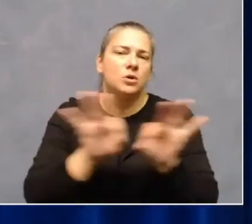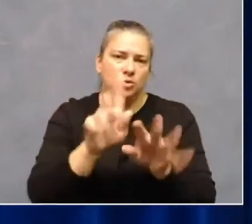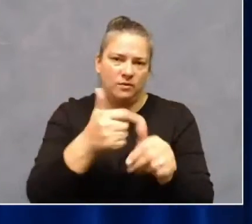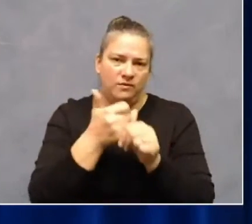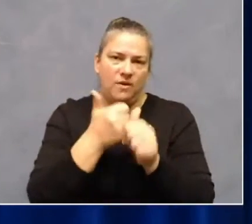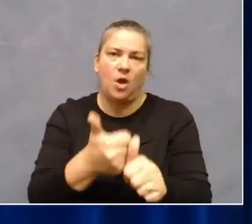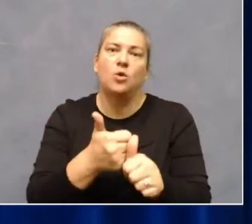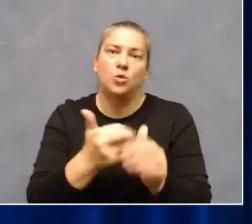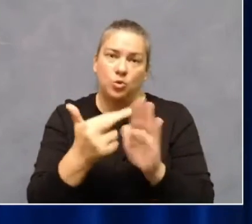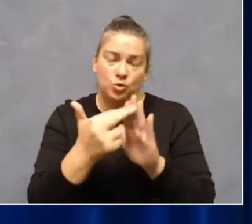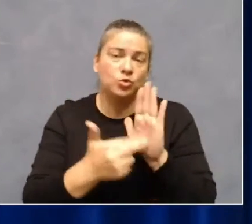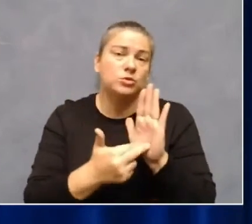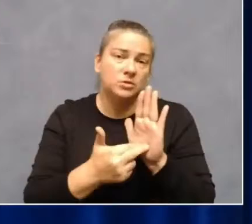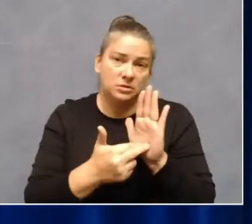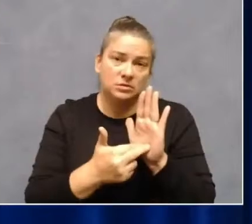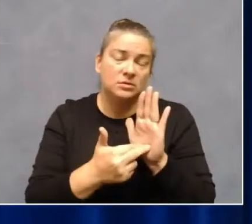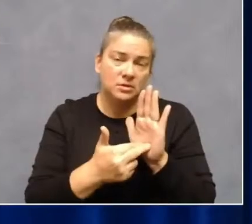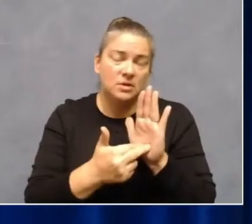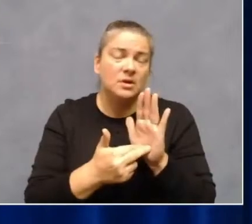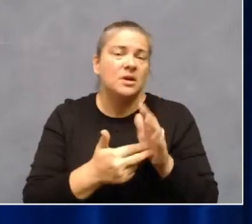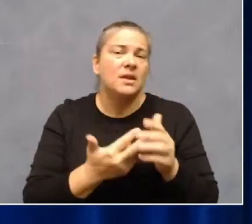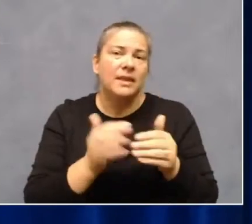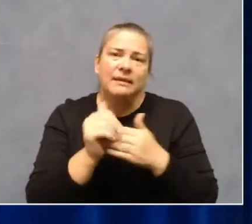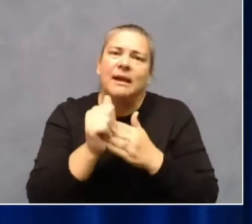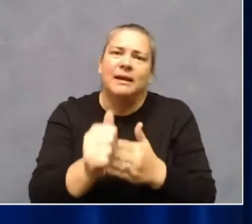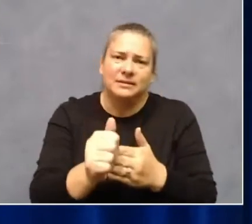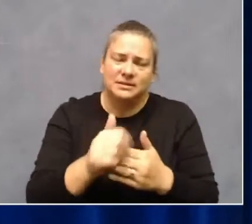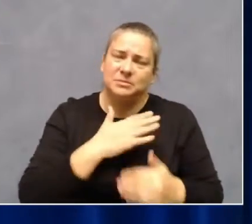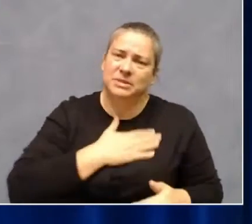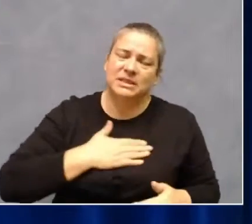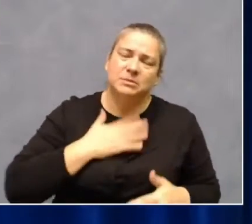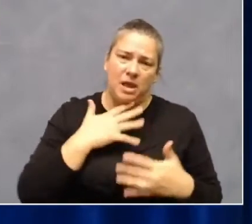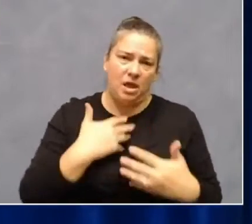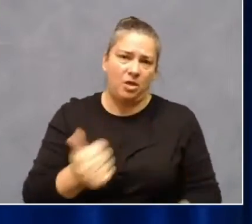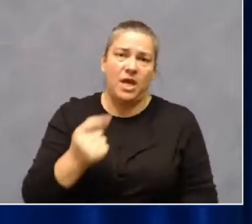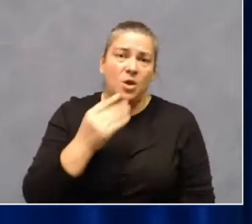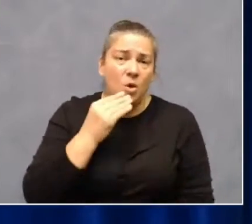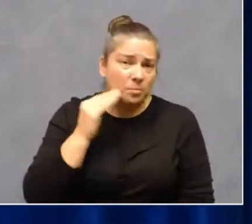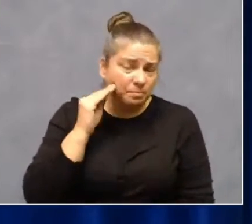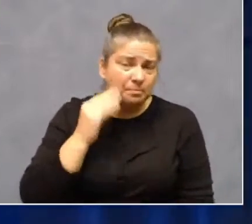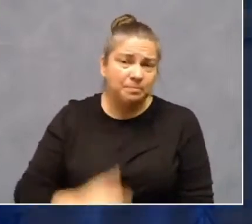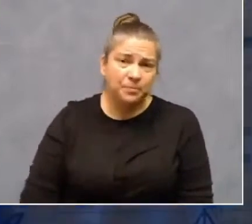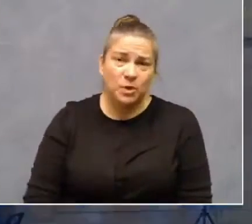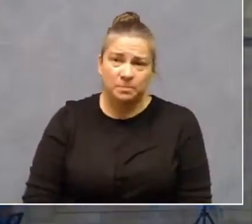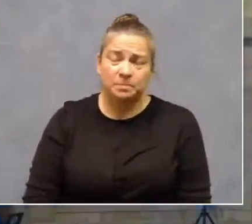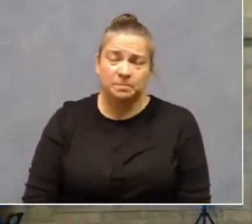this guidance, and please stay healthy at home to the fullest extent possible. Thank you, Governor.